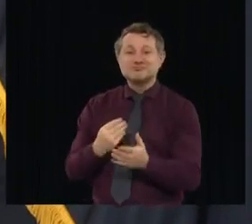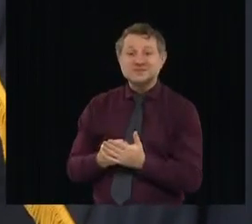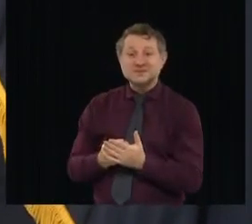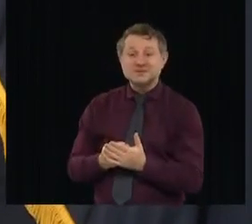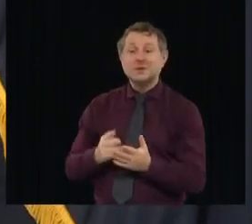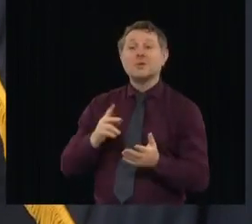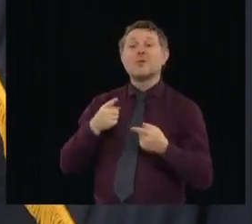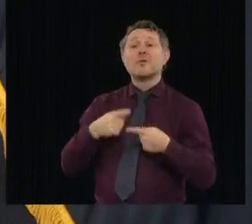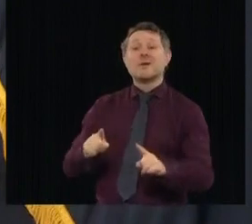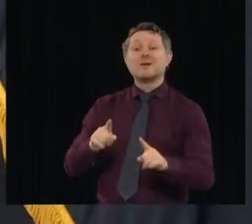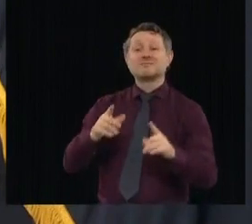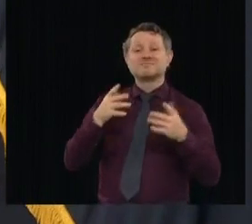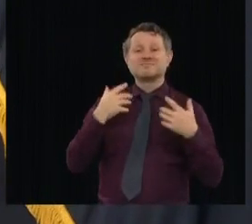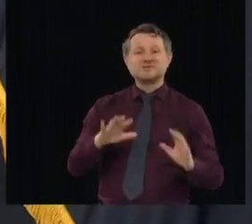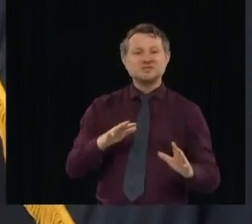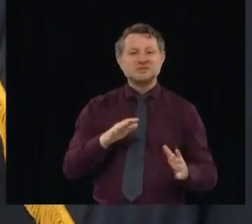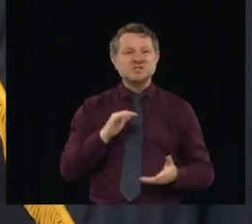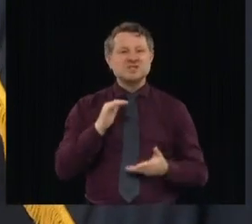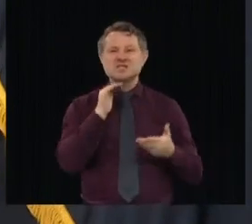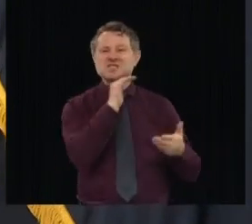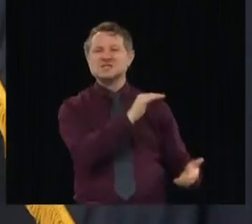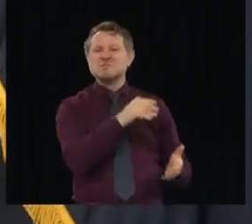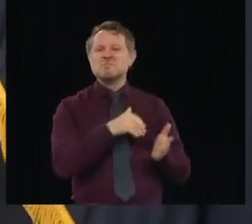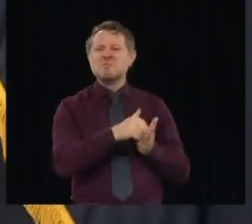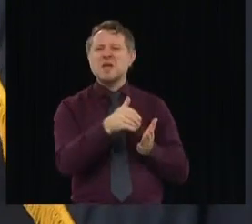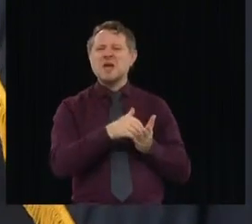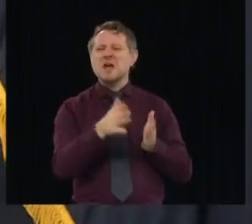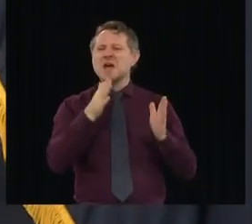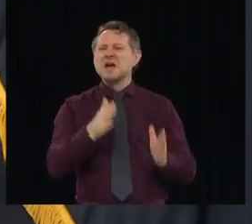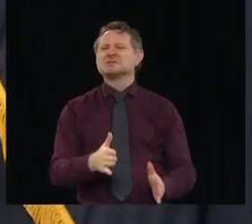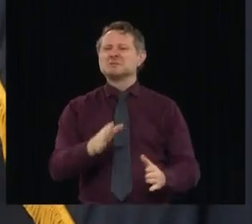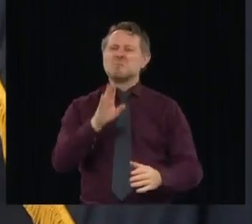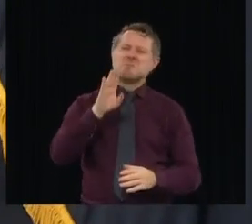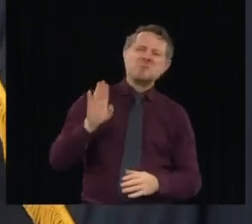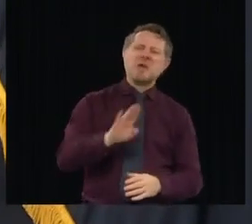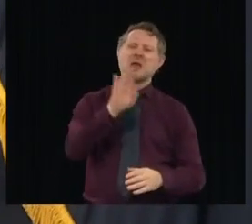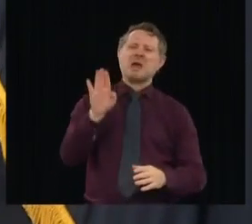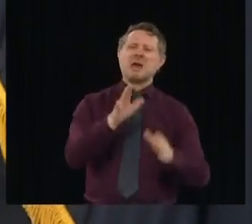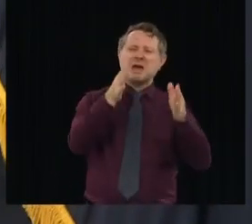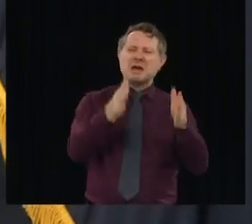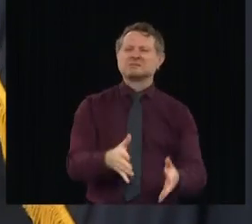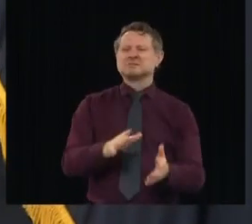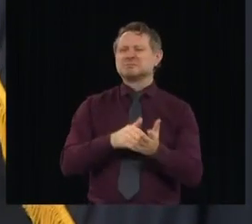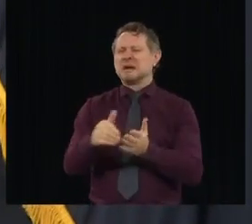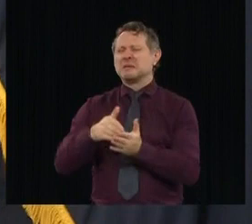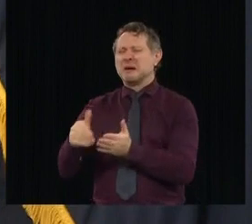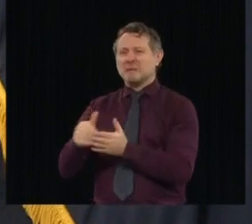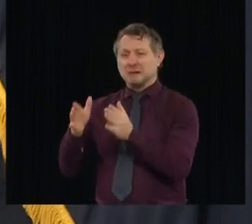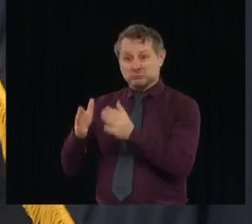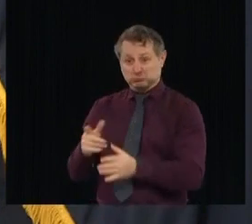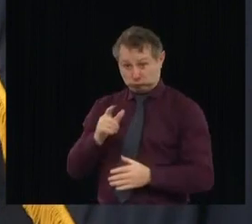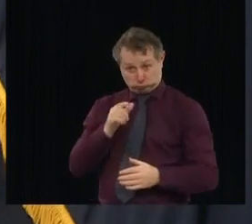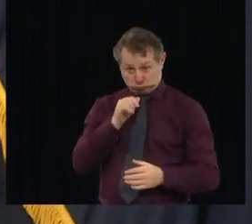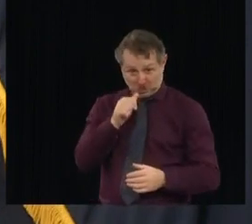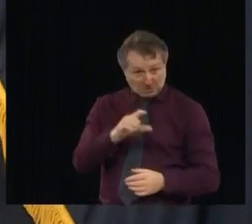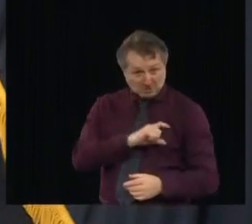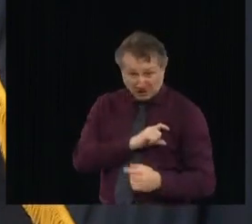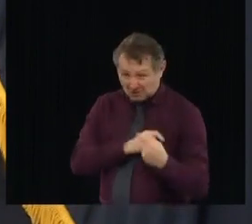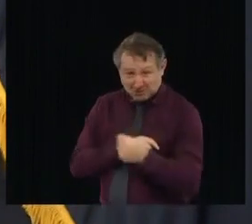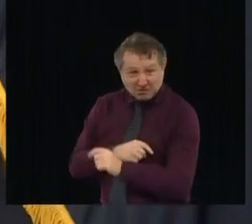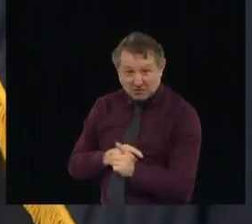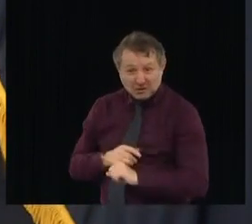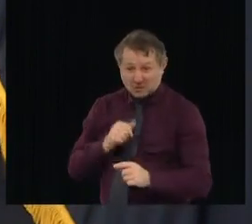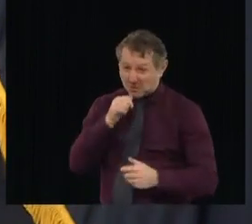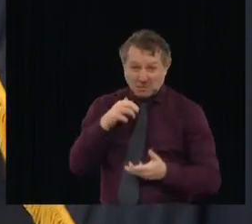out millionaires and billionaires and rich corporations, but they're not going to fund police and fire, I